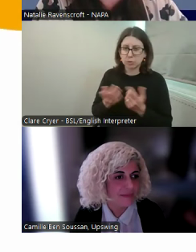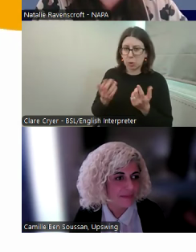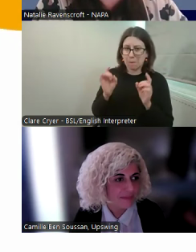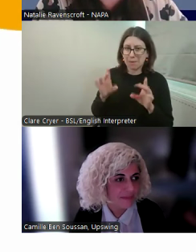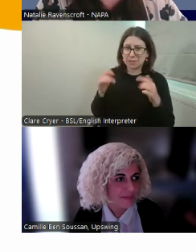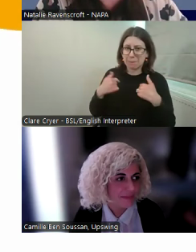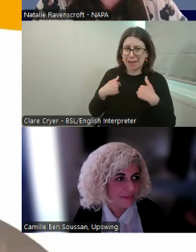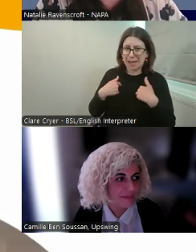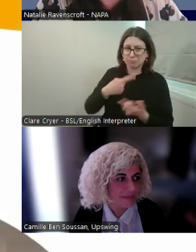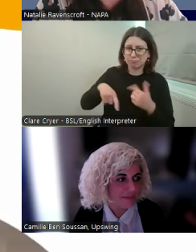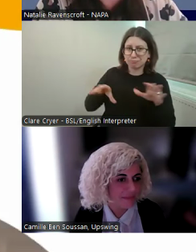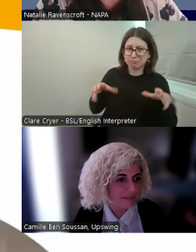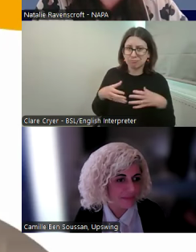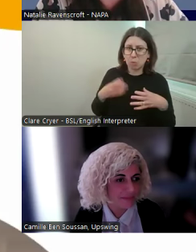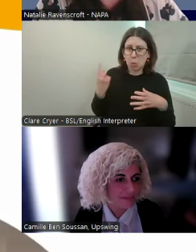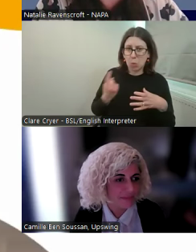Me?